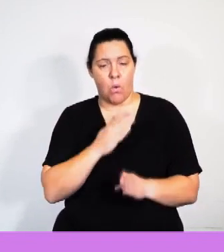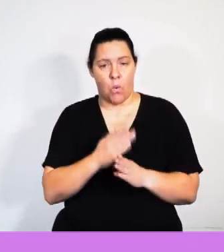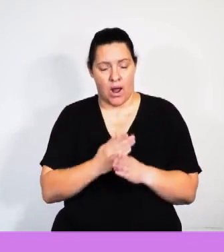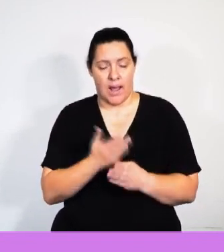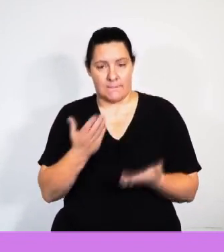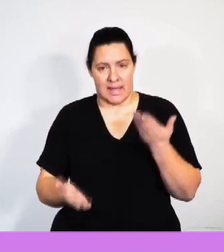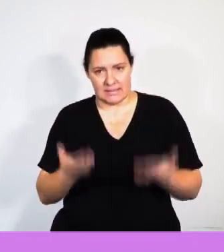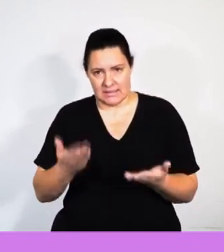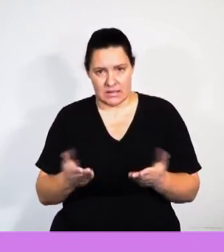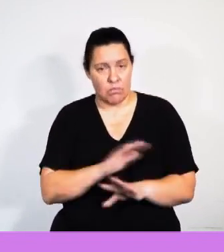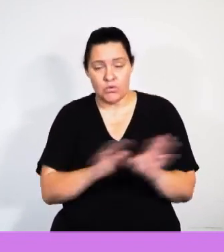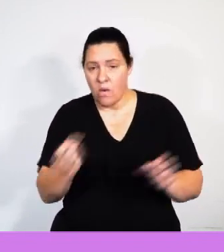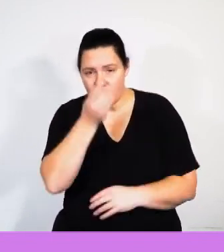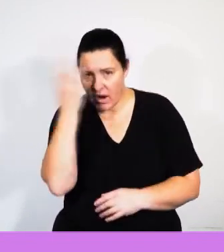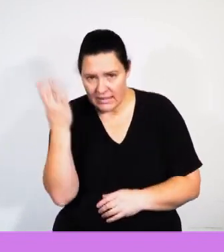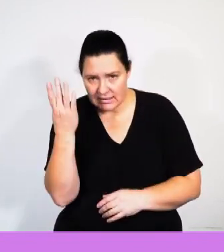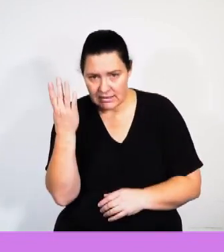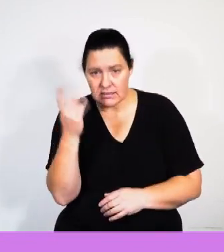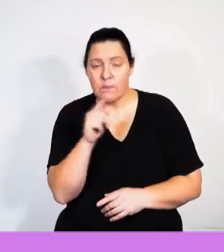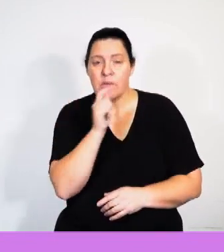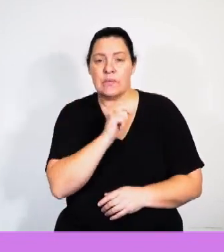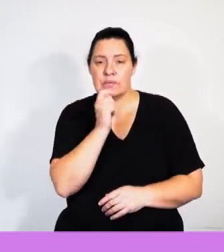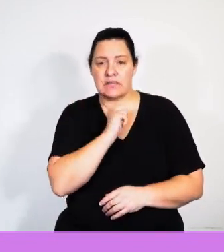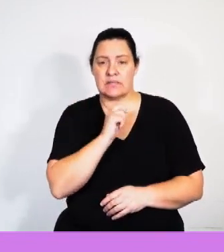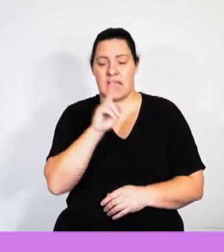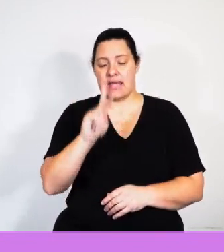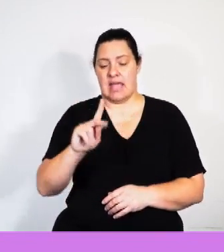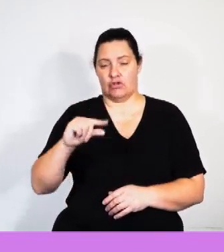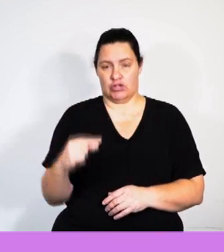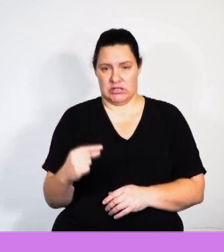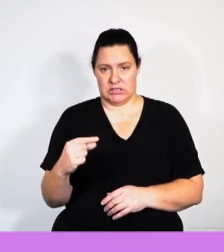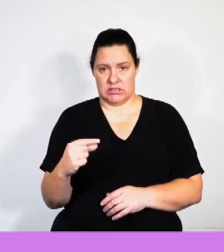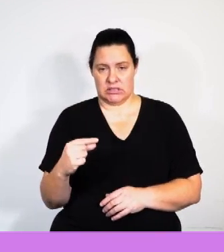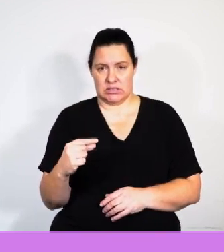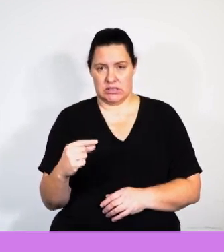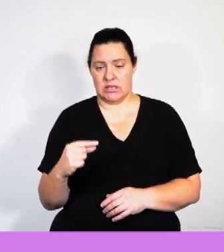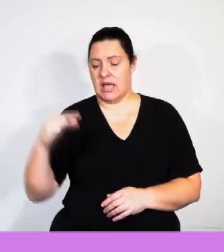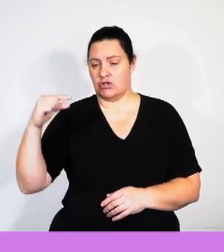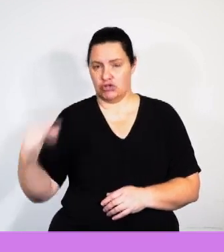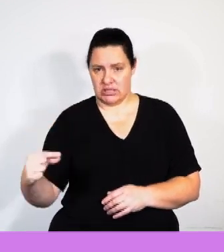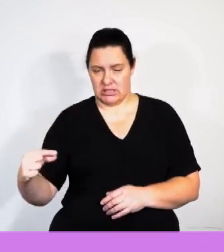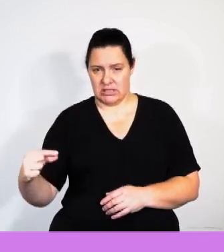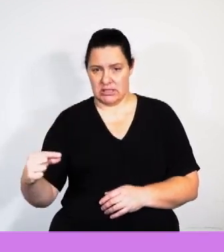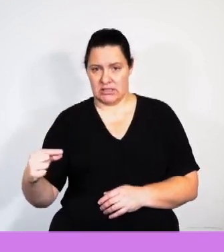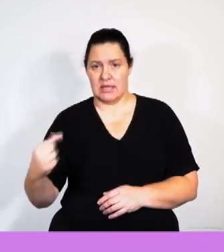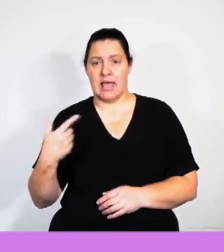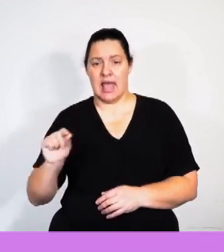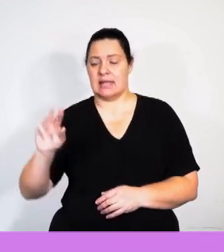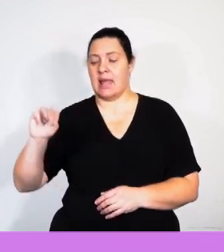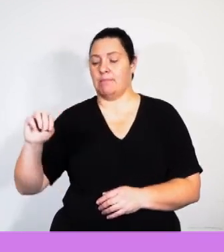working with mass, do not forget we will be using kilograms, grams,